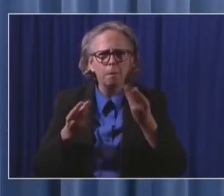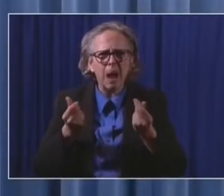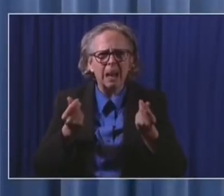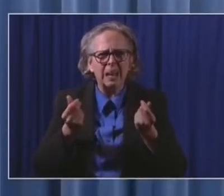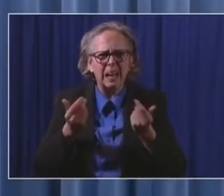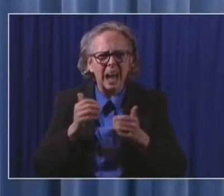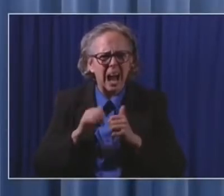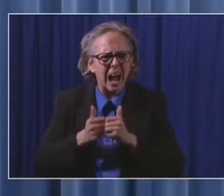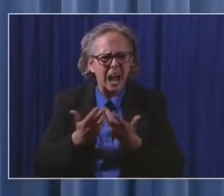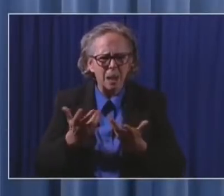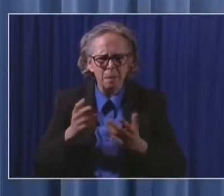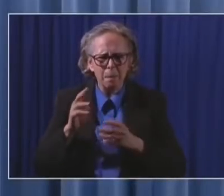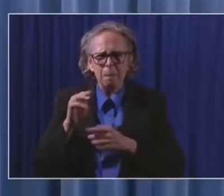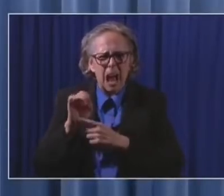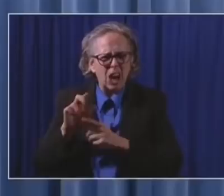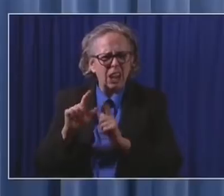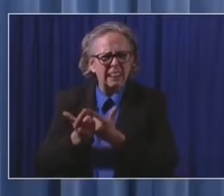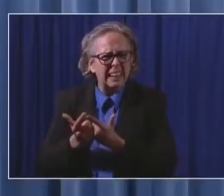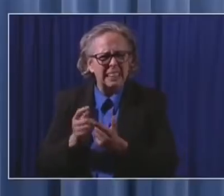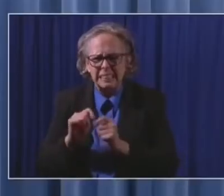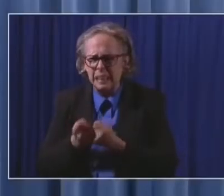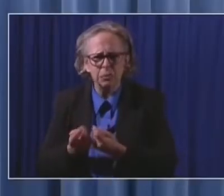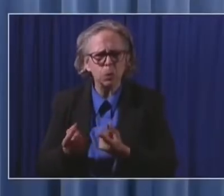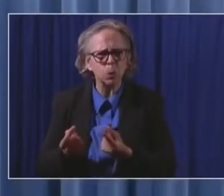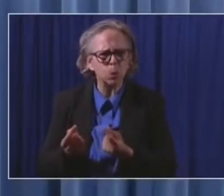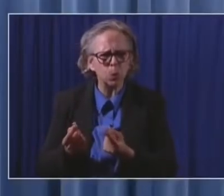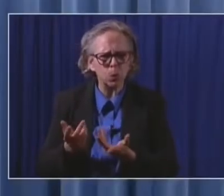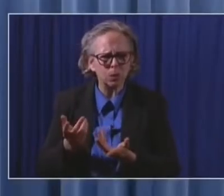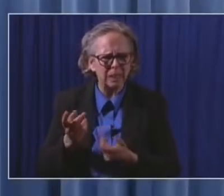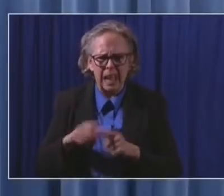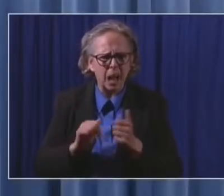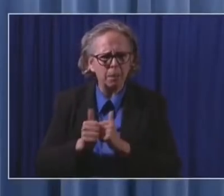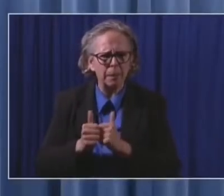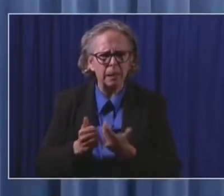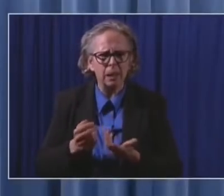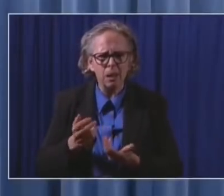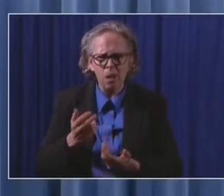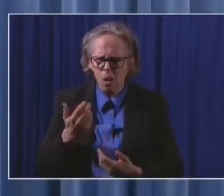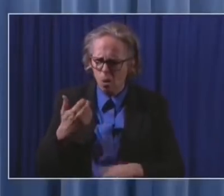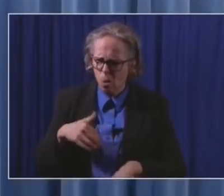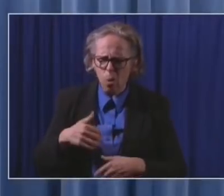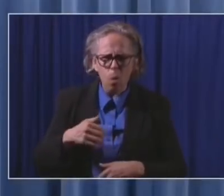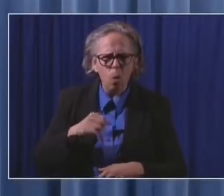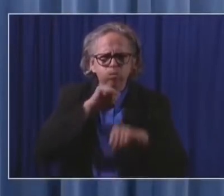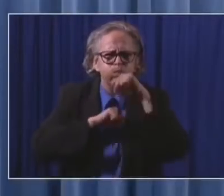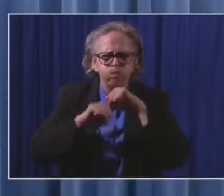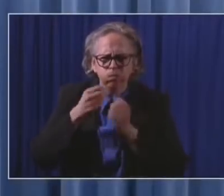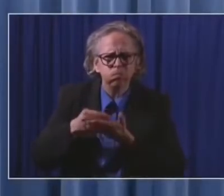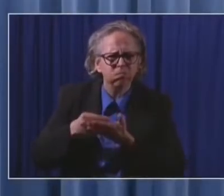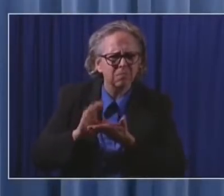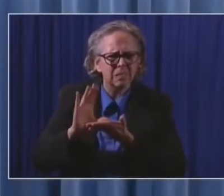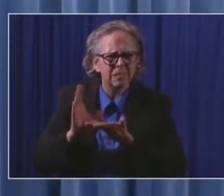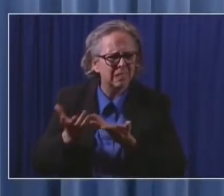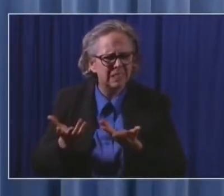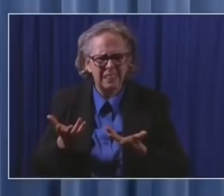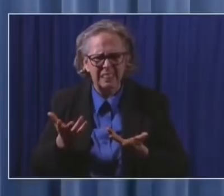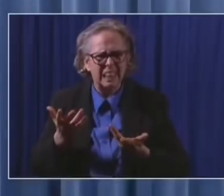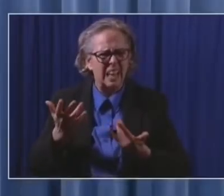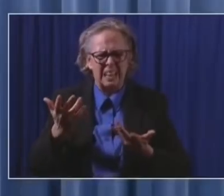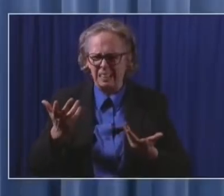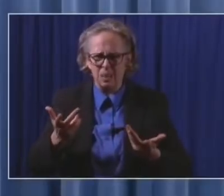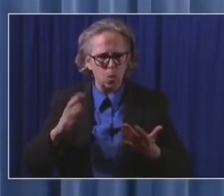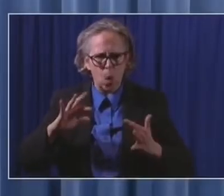actually 7, and there's no season for our minor league baseball teams in Ohio.